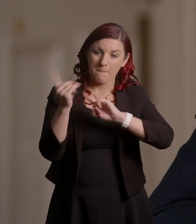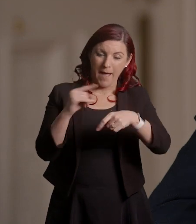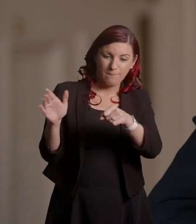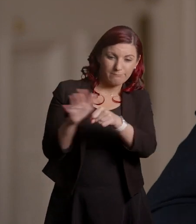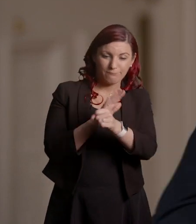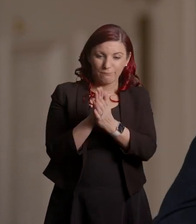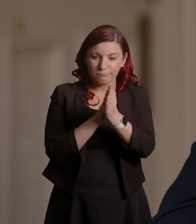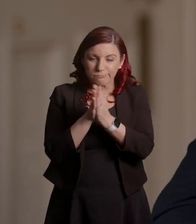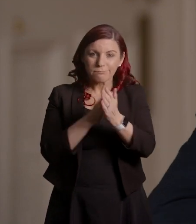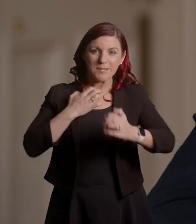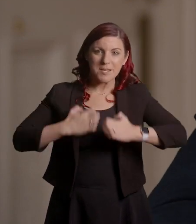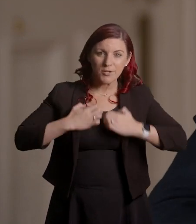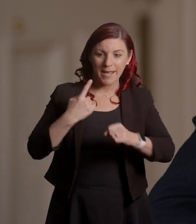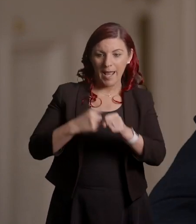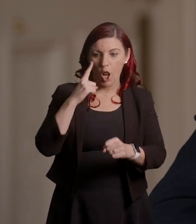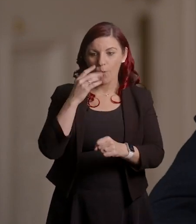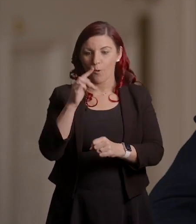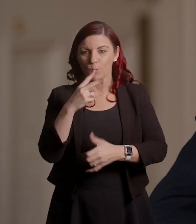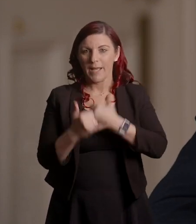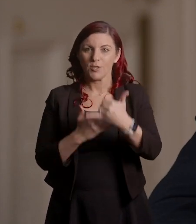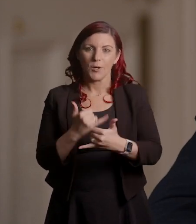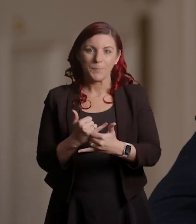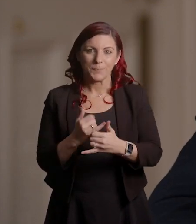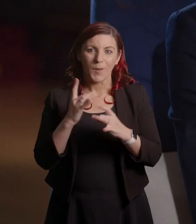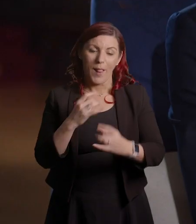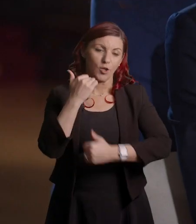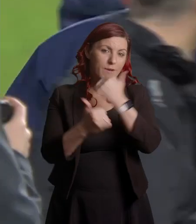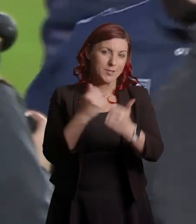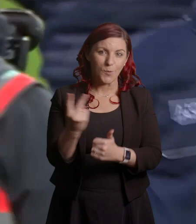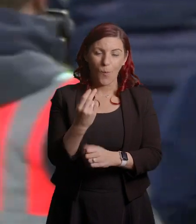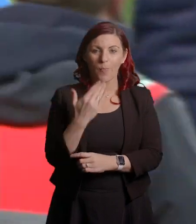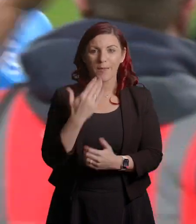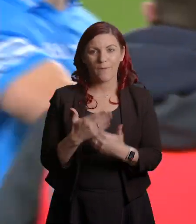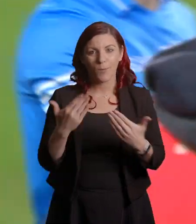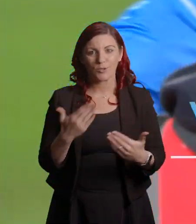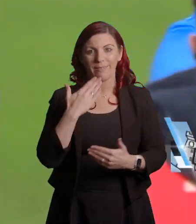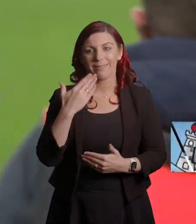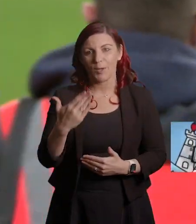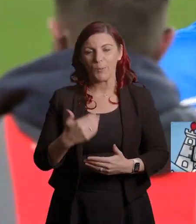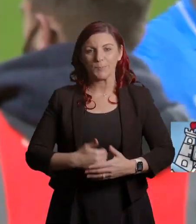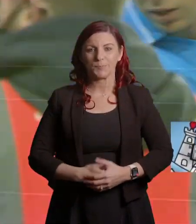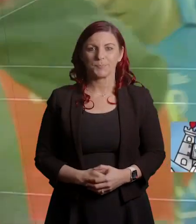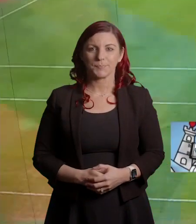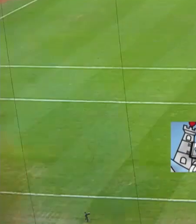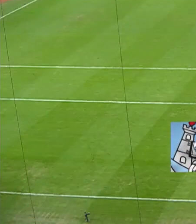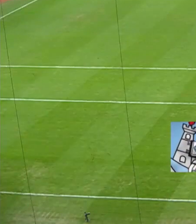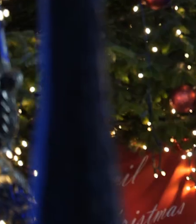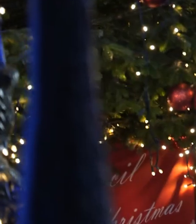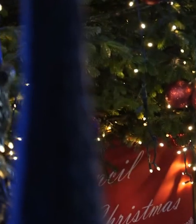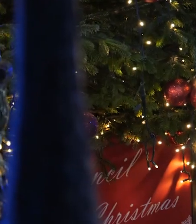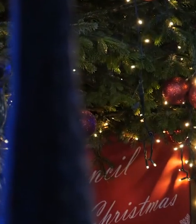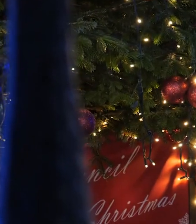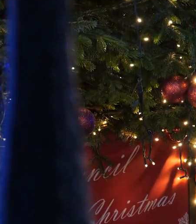and re-energised, and we'll look forward to 2021. Well, huge congratulations to you both. Thanks very much. Thanks, Terry. Thank you.